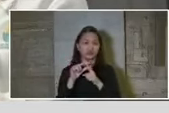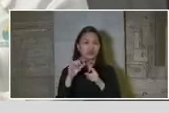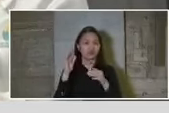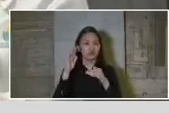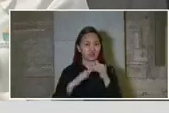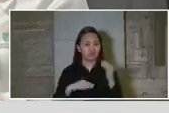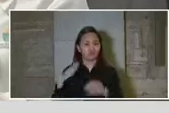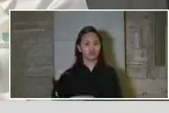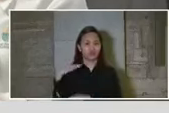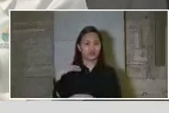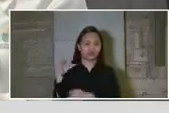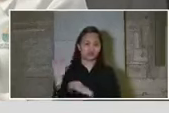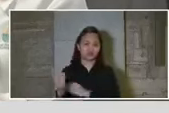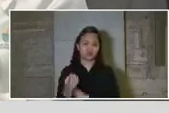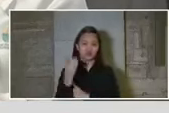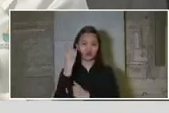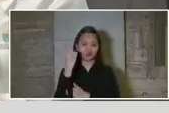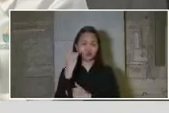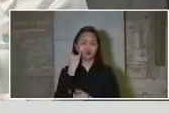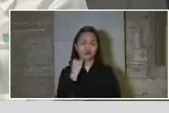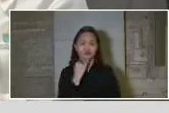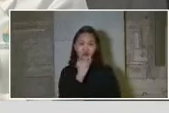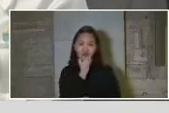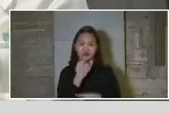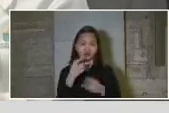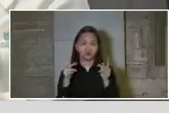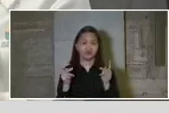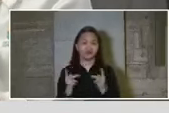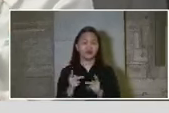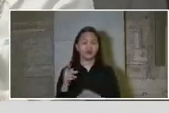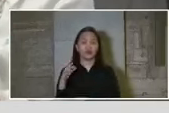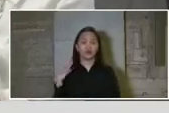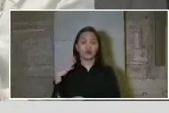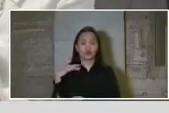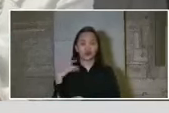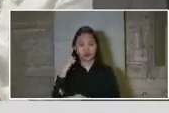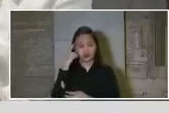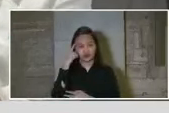dawn, let Israel wait for the Lord.